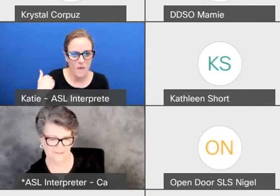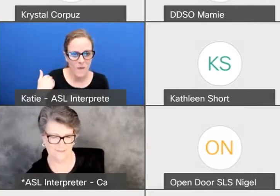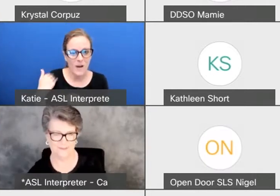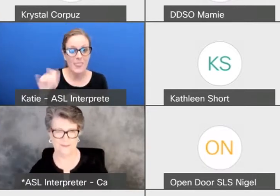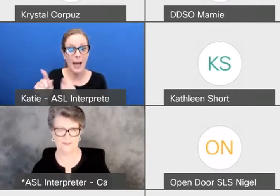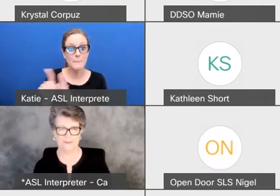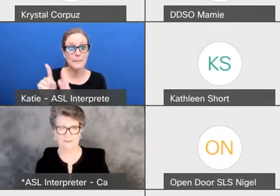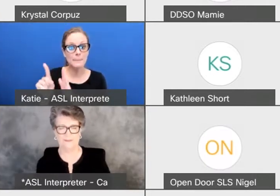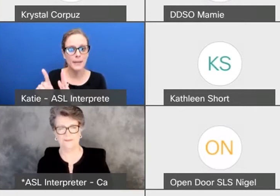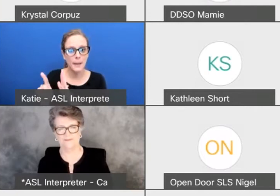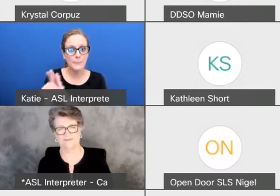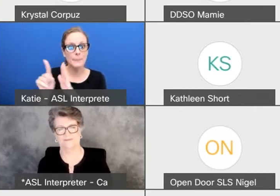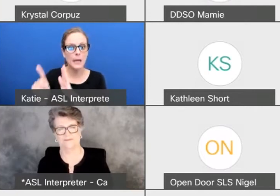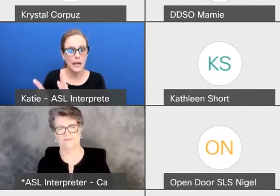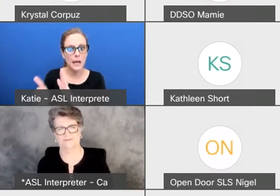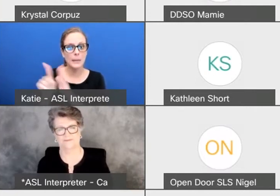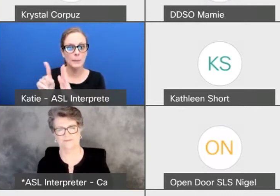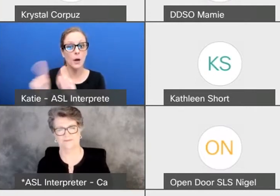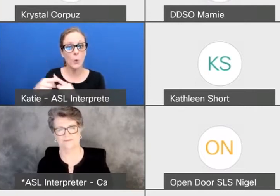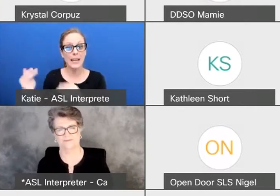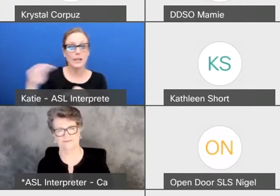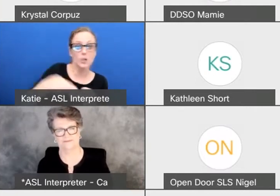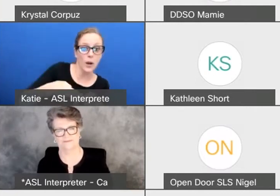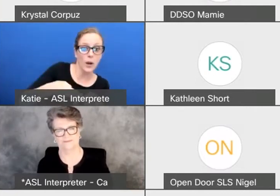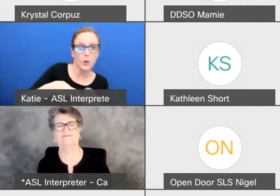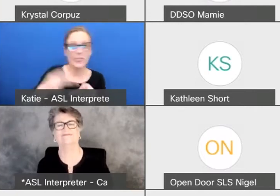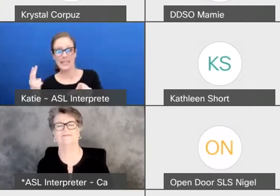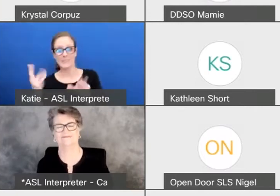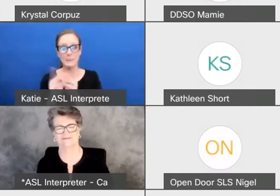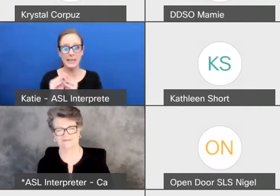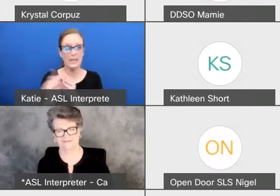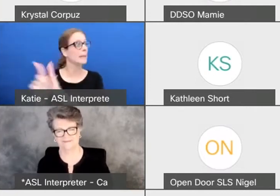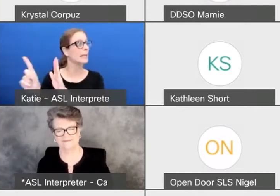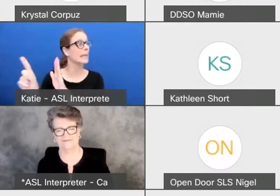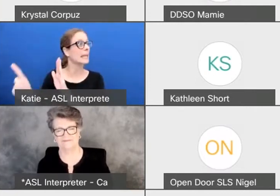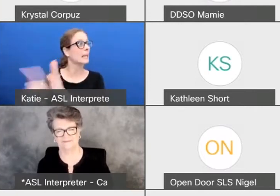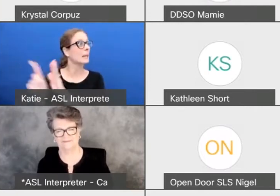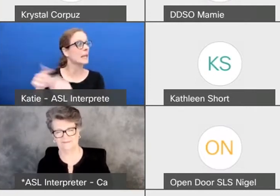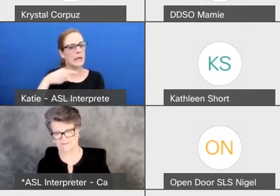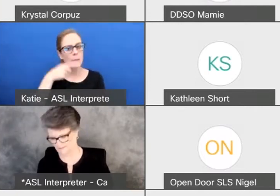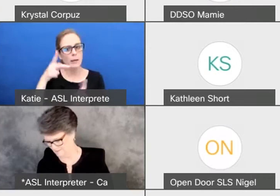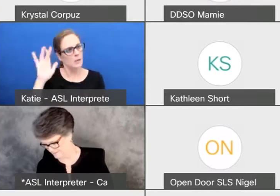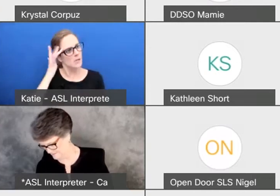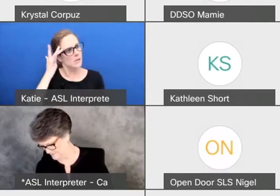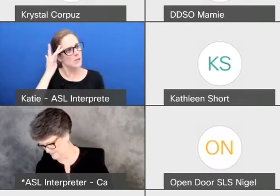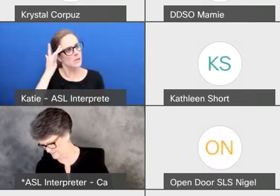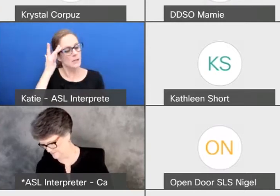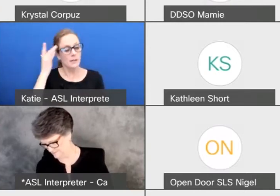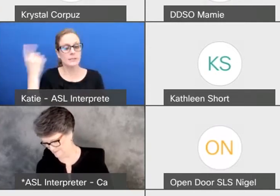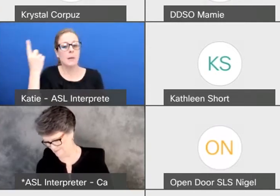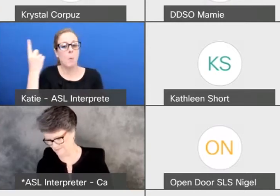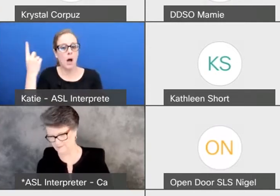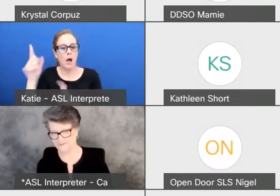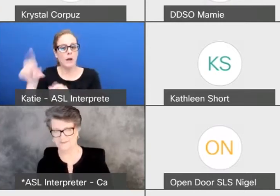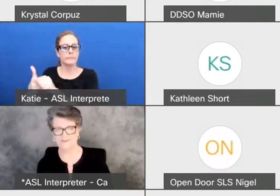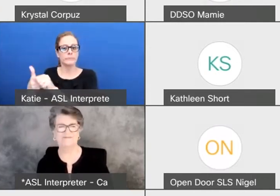beeping sound that was so annoying to people when people would be adding a meeting and leaving the meeting. Someone was smart, probably either